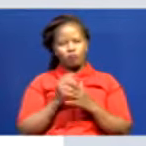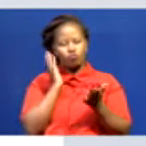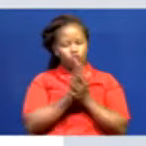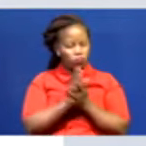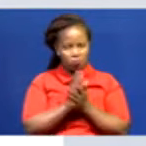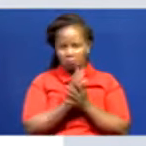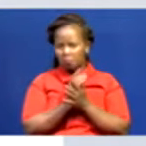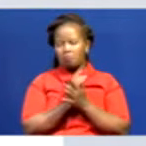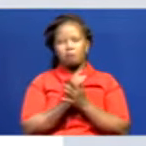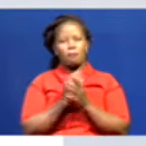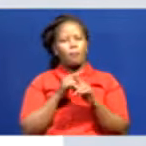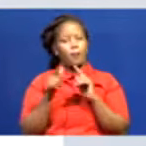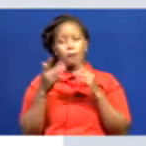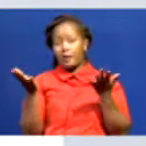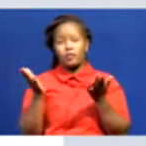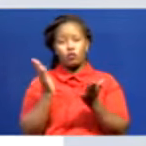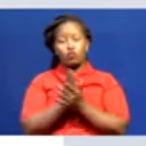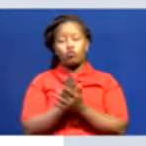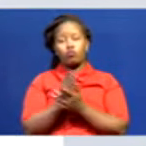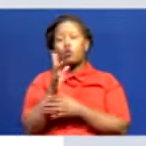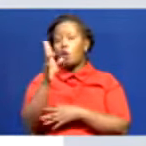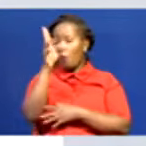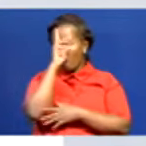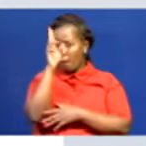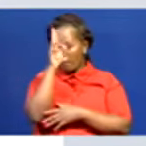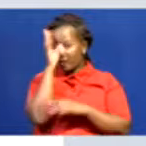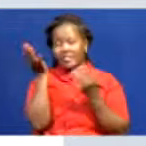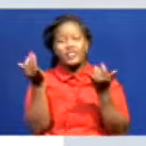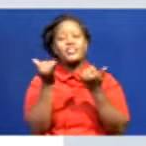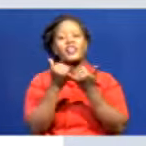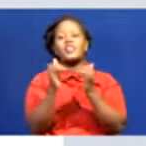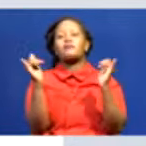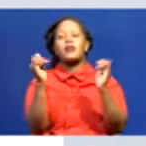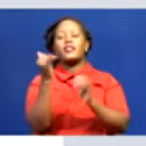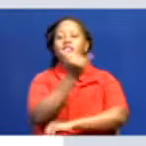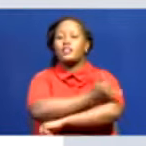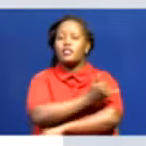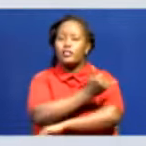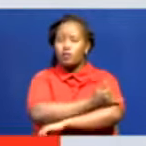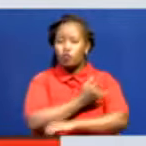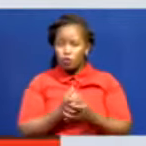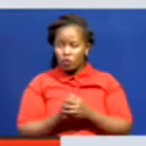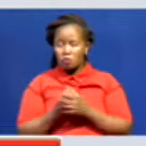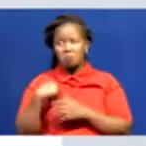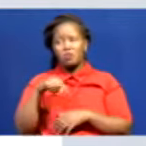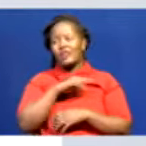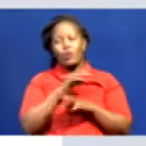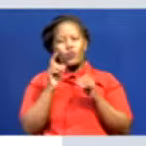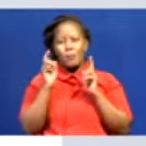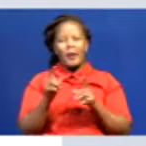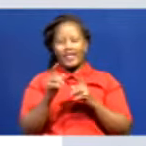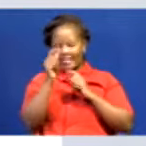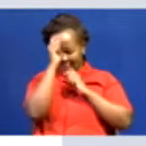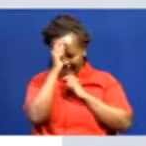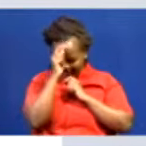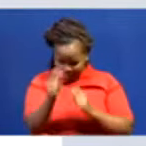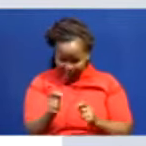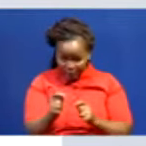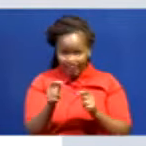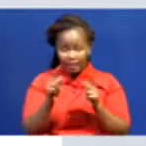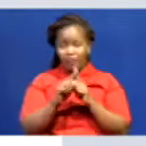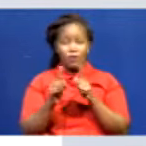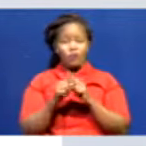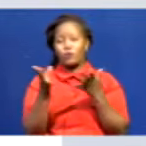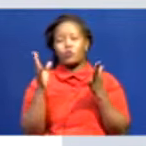But of course, you know, the police is an independent organization. We must respect and uphold